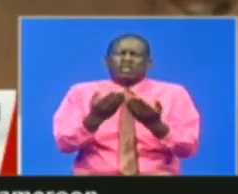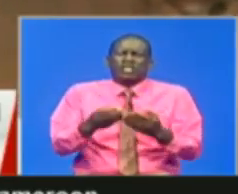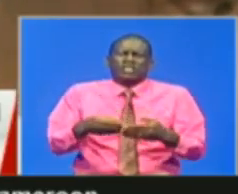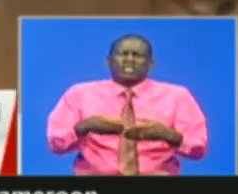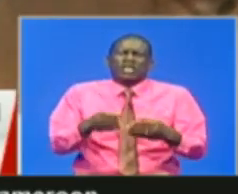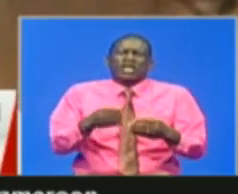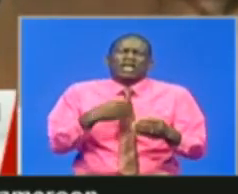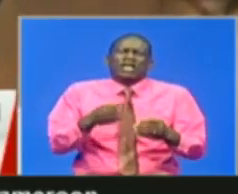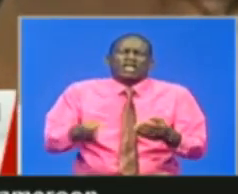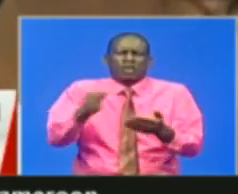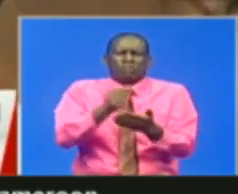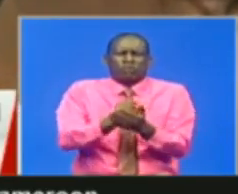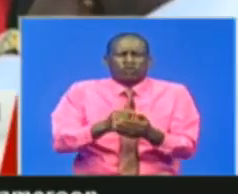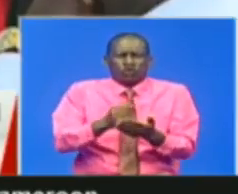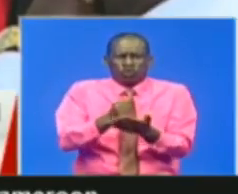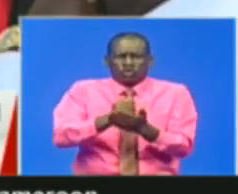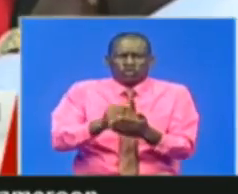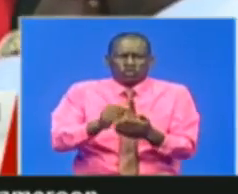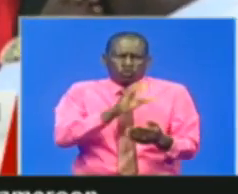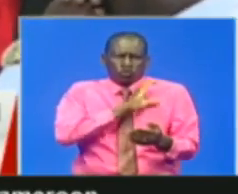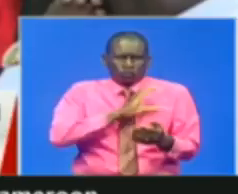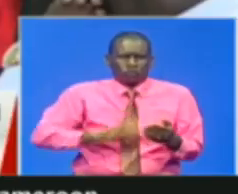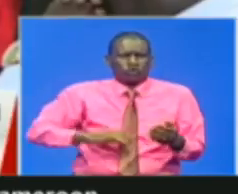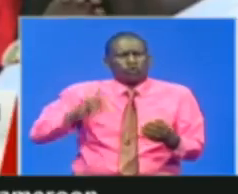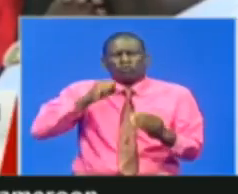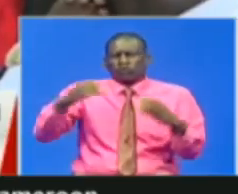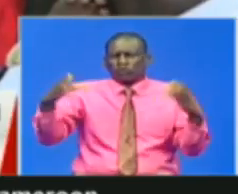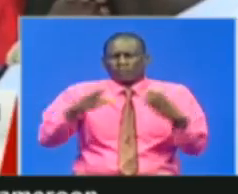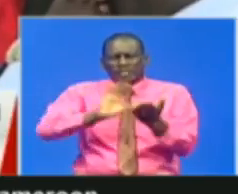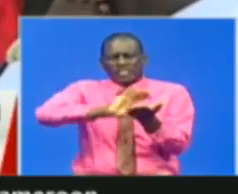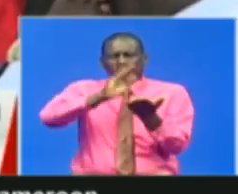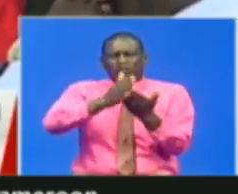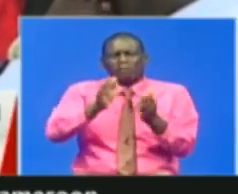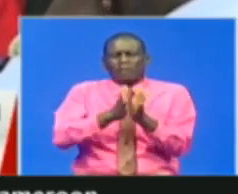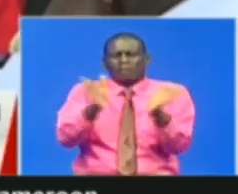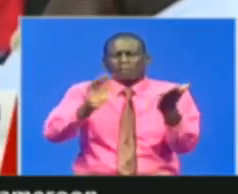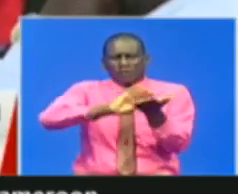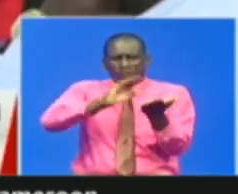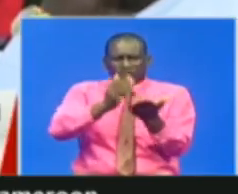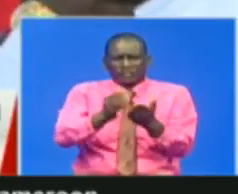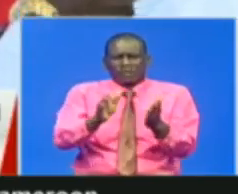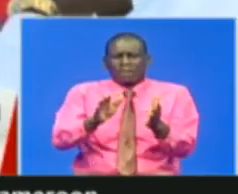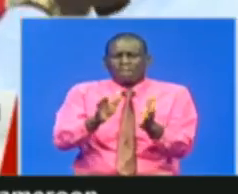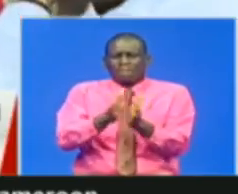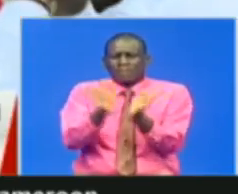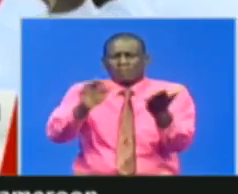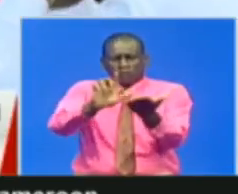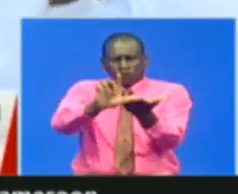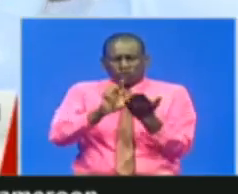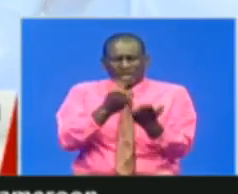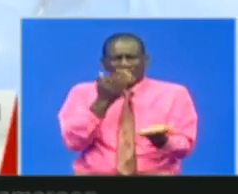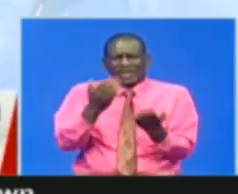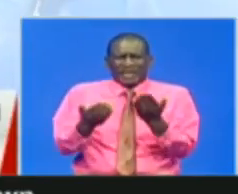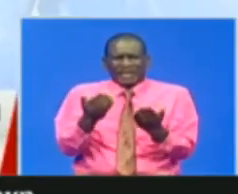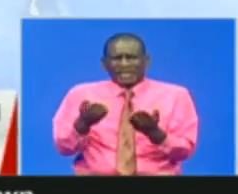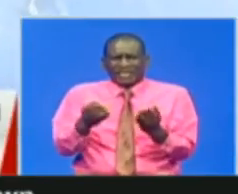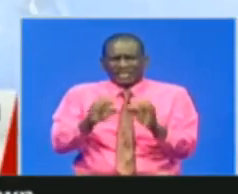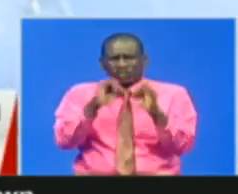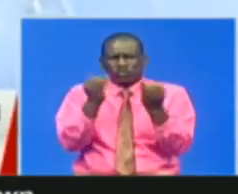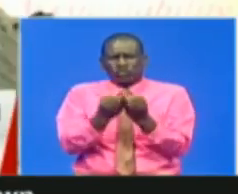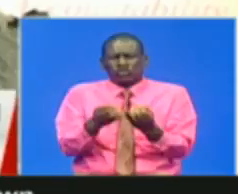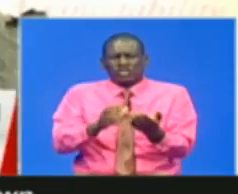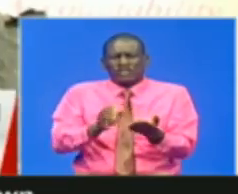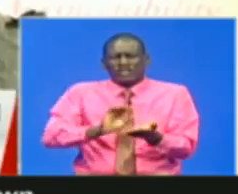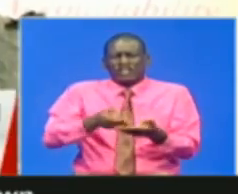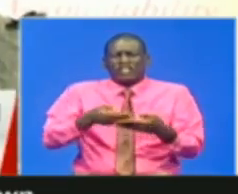independent offices, political parties which are funded from public funds, public debt, and any entity funded from public